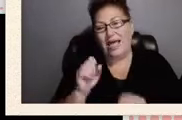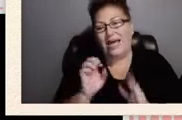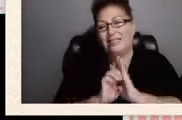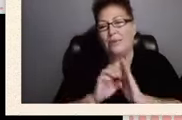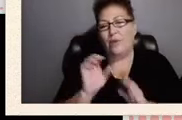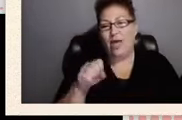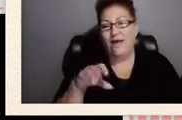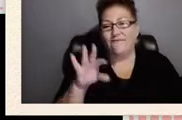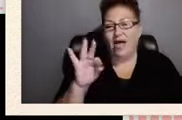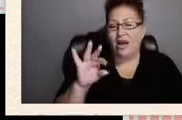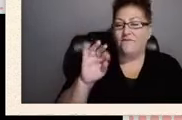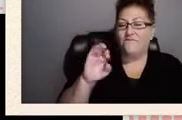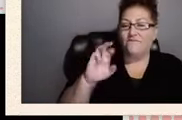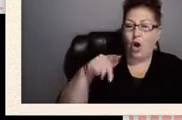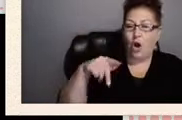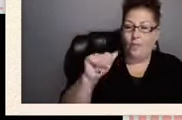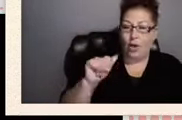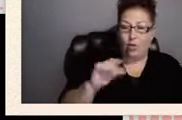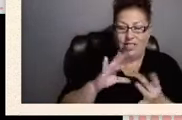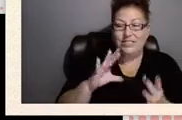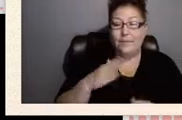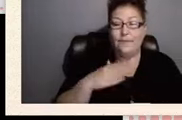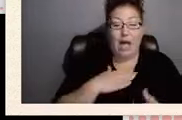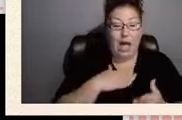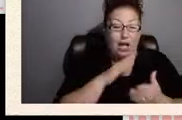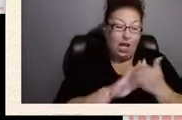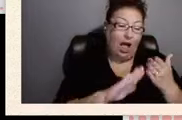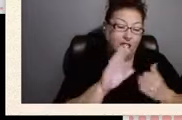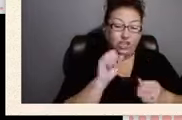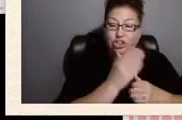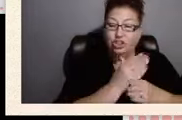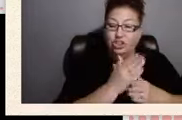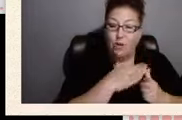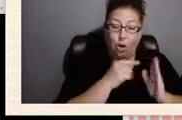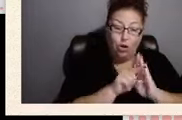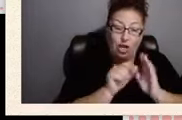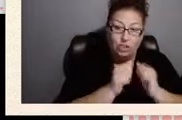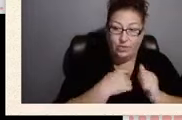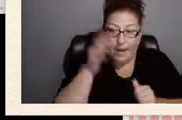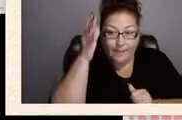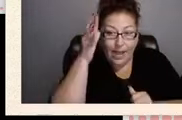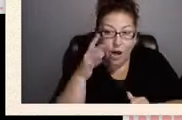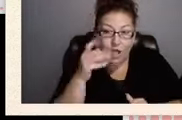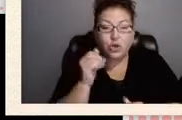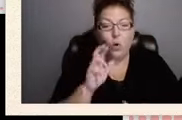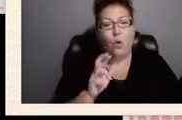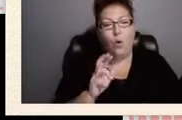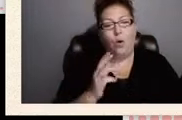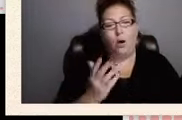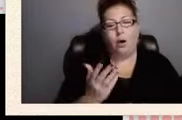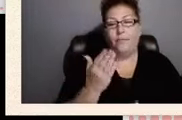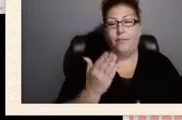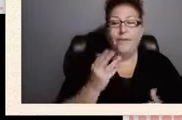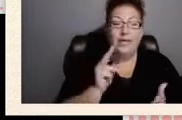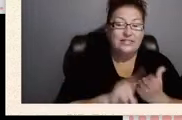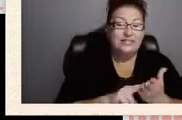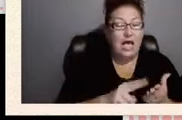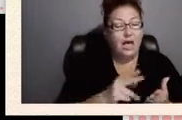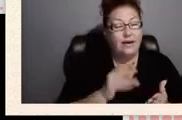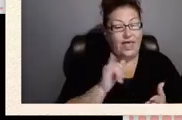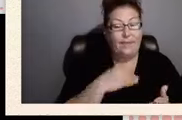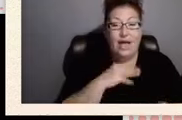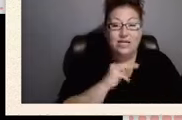saying that my college can share my grades with my parents, or I might sign a HIPAA release saying that my doctor can talk to my